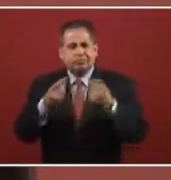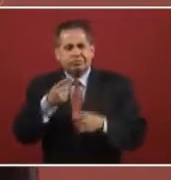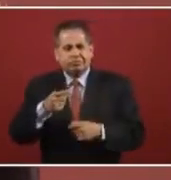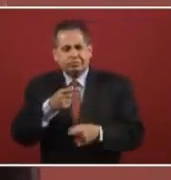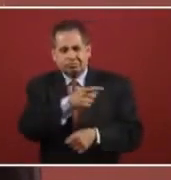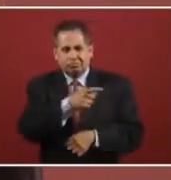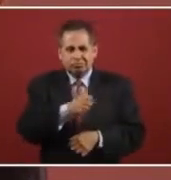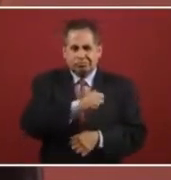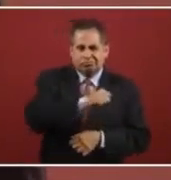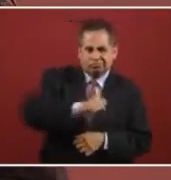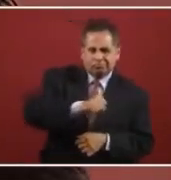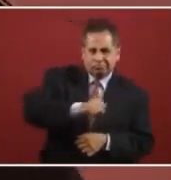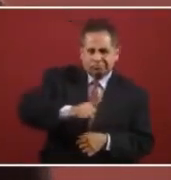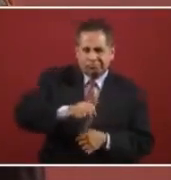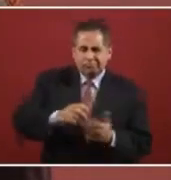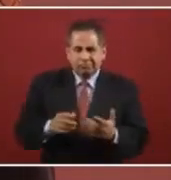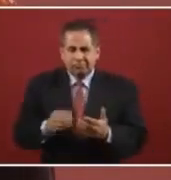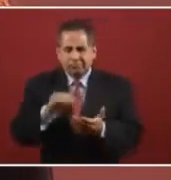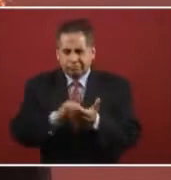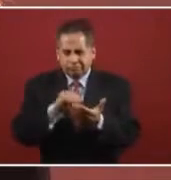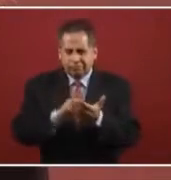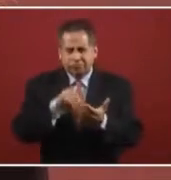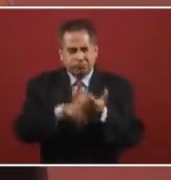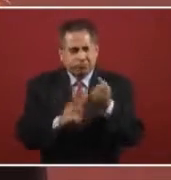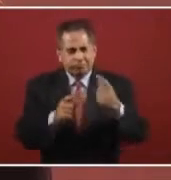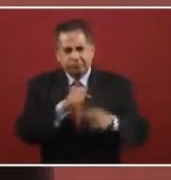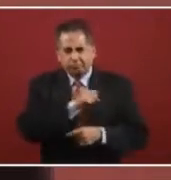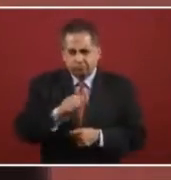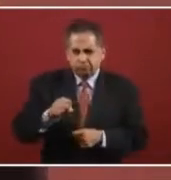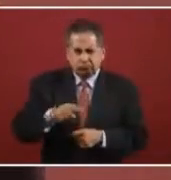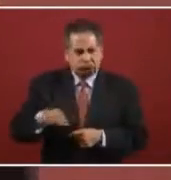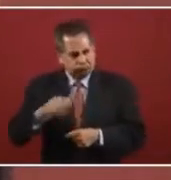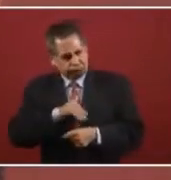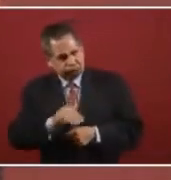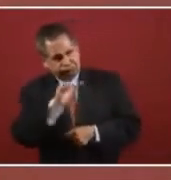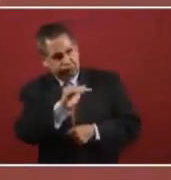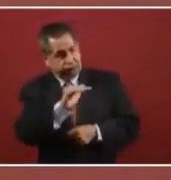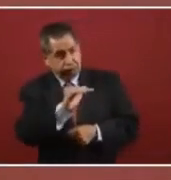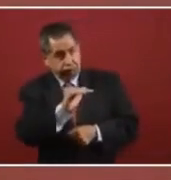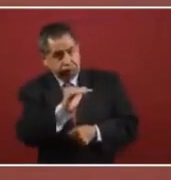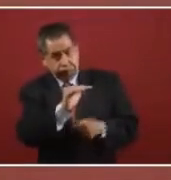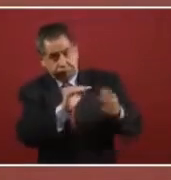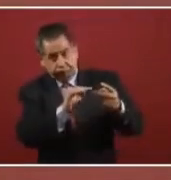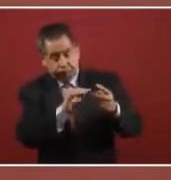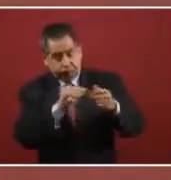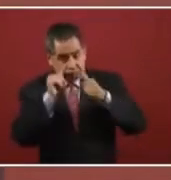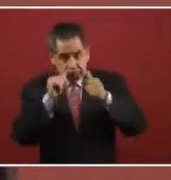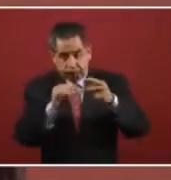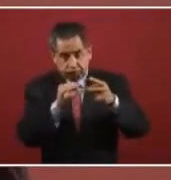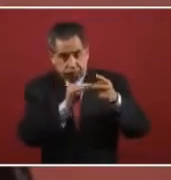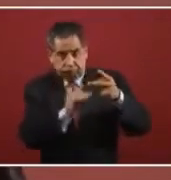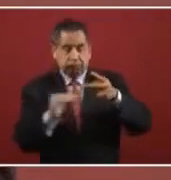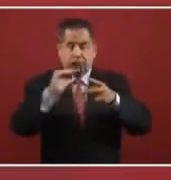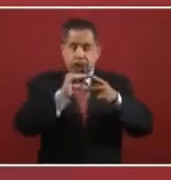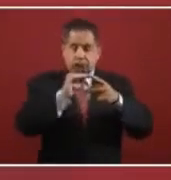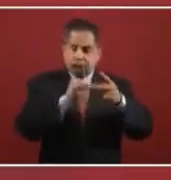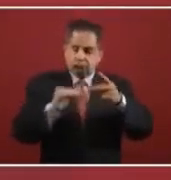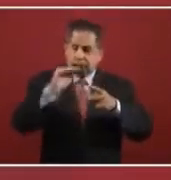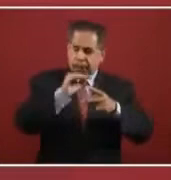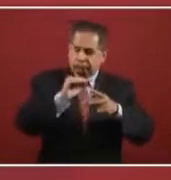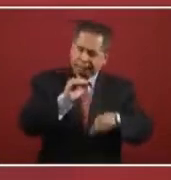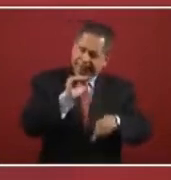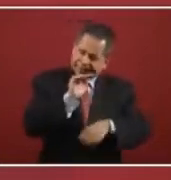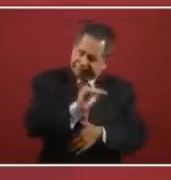There's a lot of resistance. There's still a lot of resistance. So we talk with a level, and we keep going down in